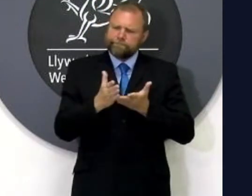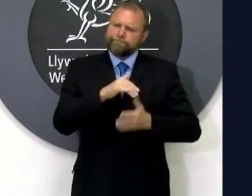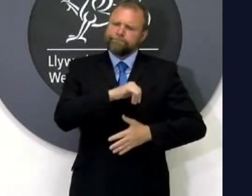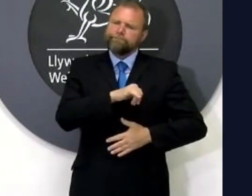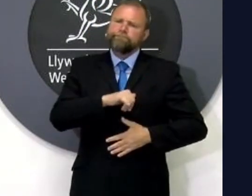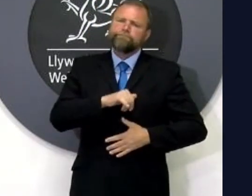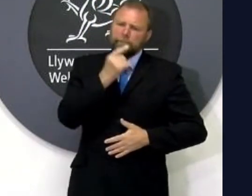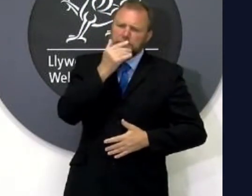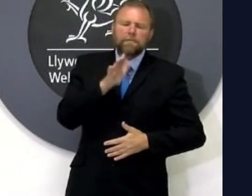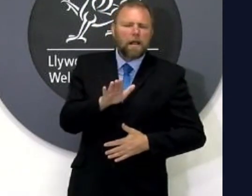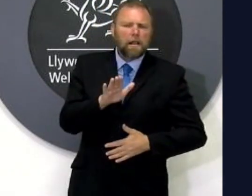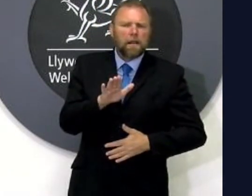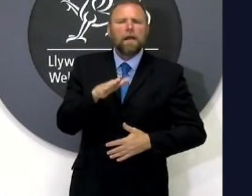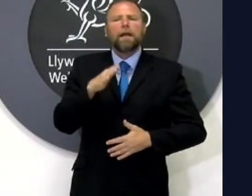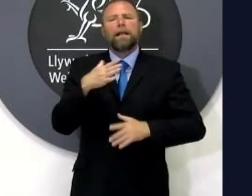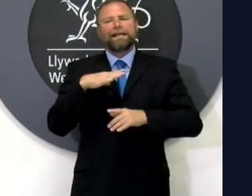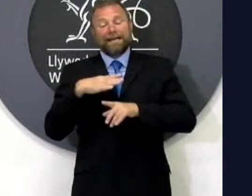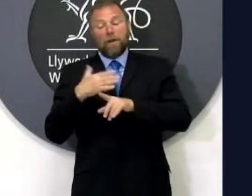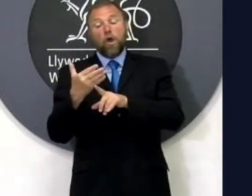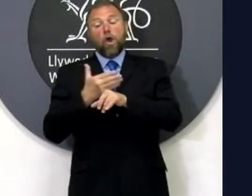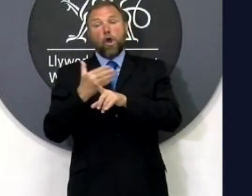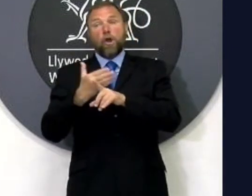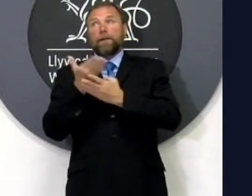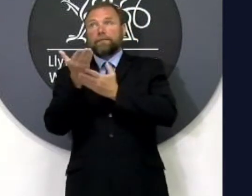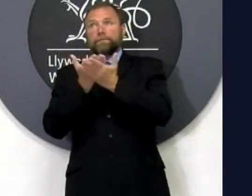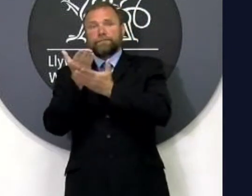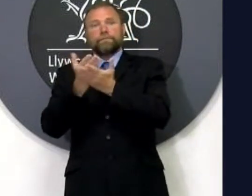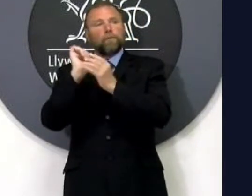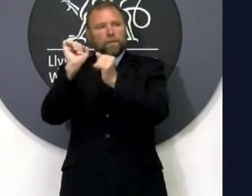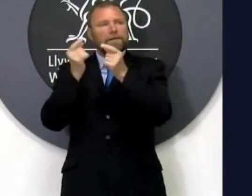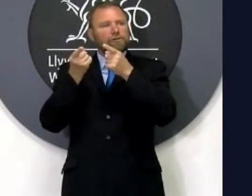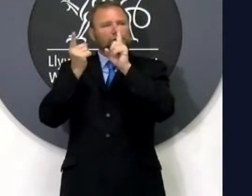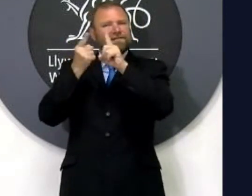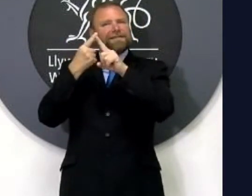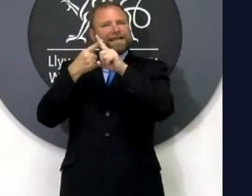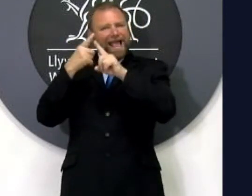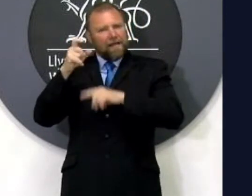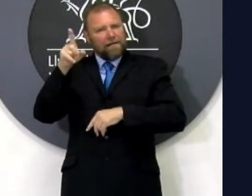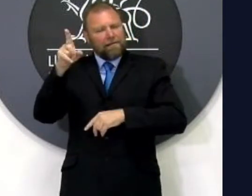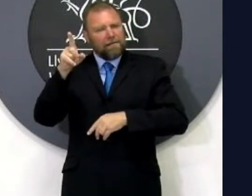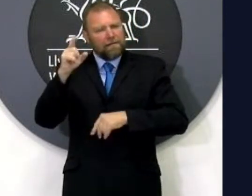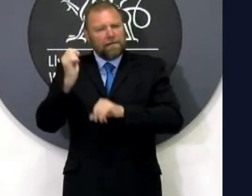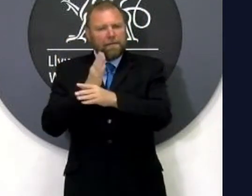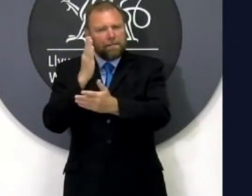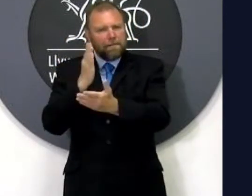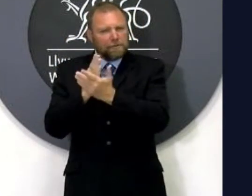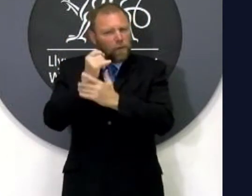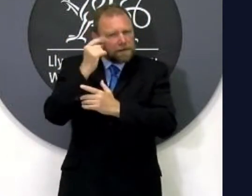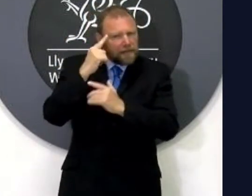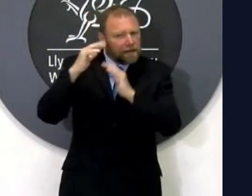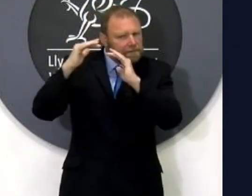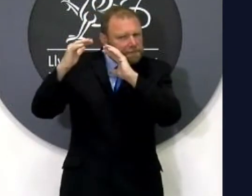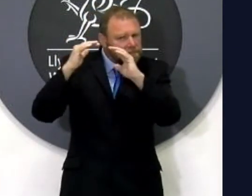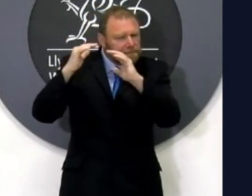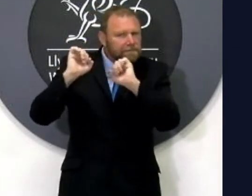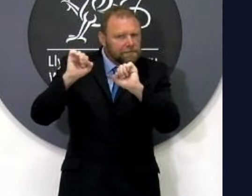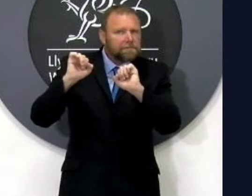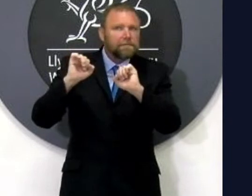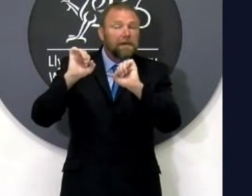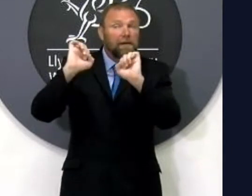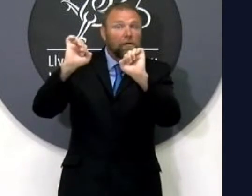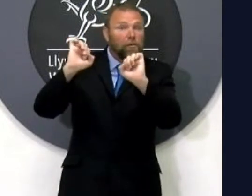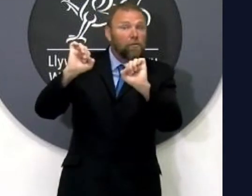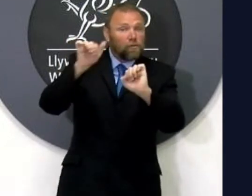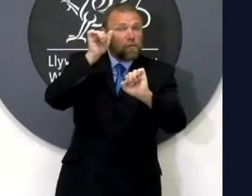early discussion with the Chief Executive of the Health Board just to make sure that we understand they understand what